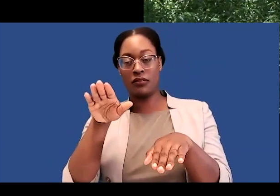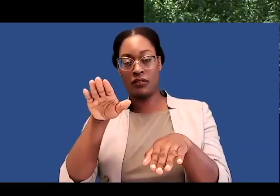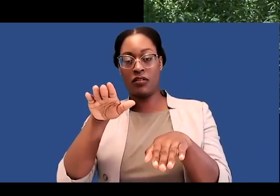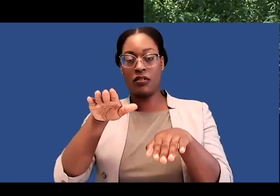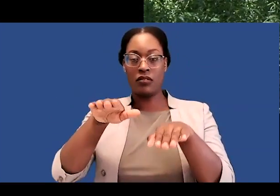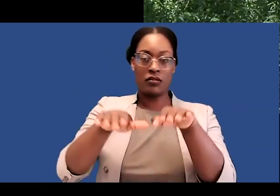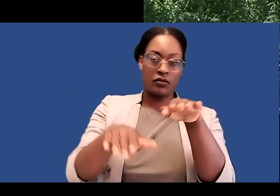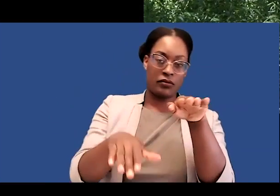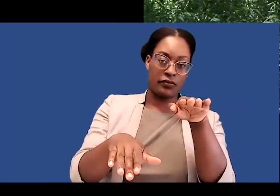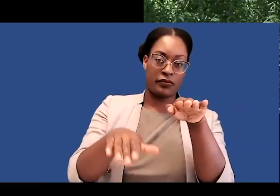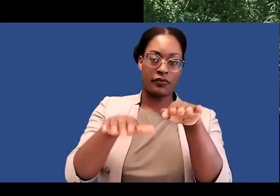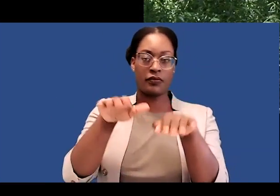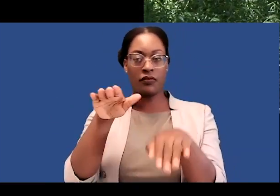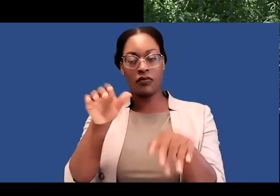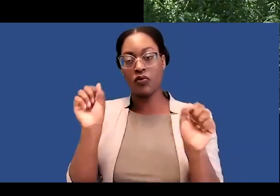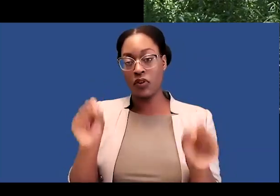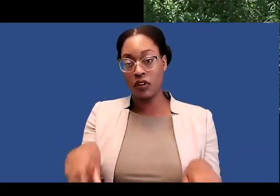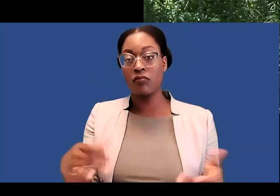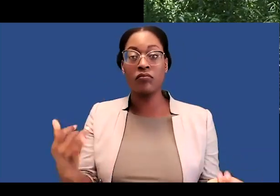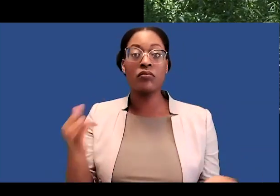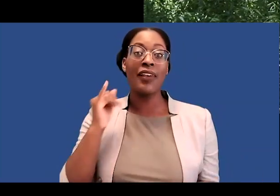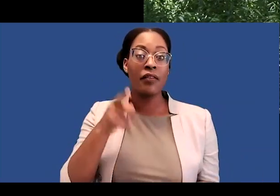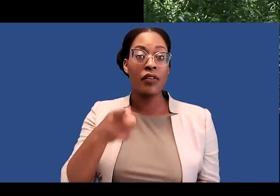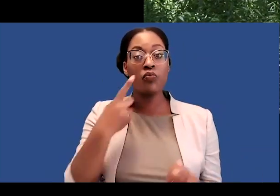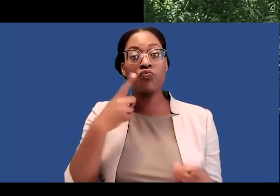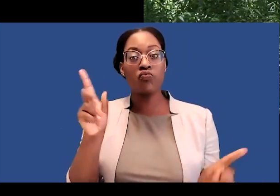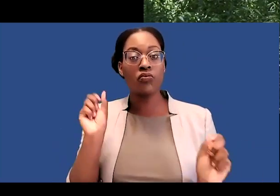If you can do both, go ahead and do both.